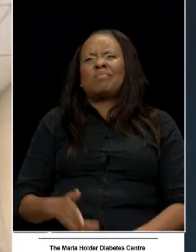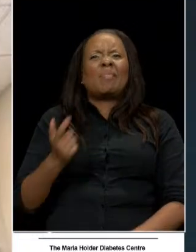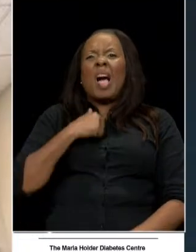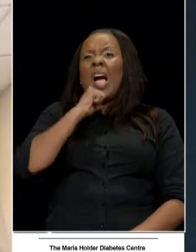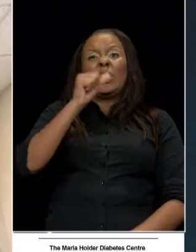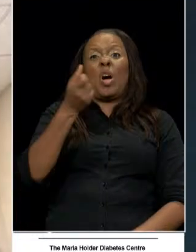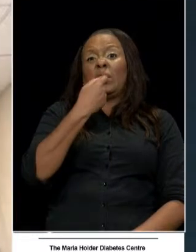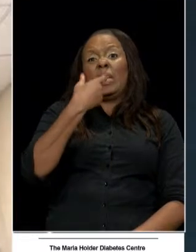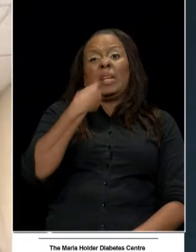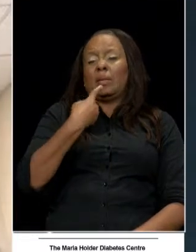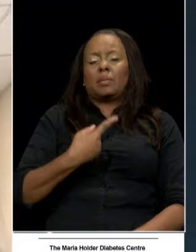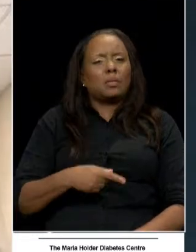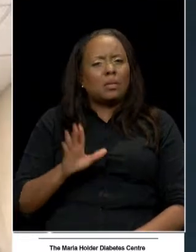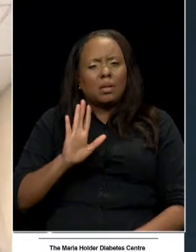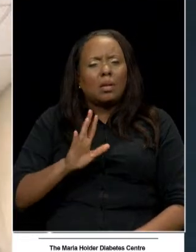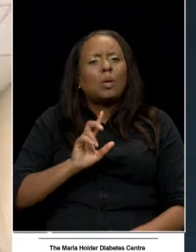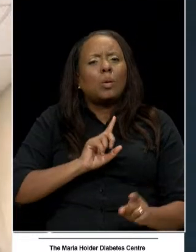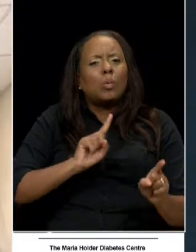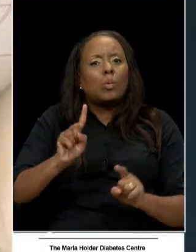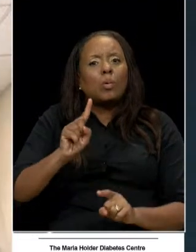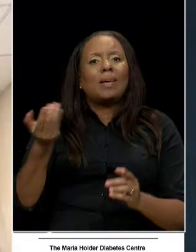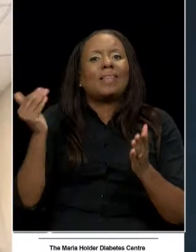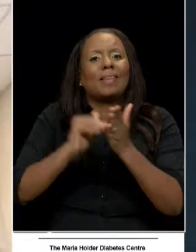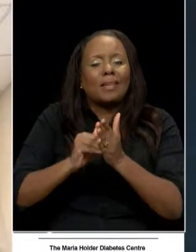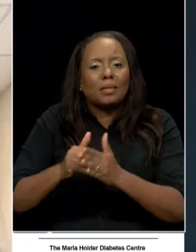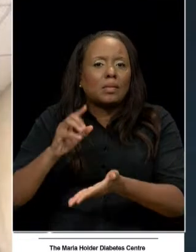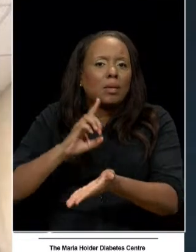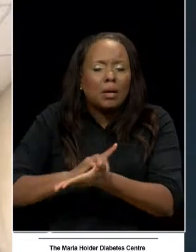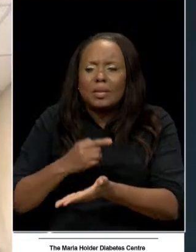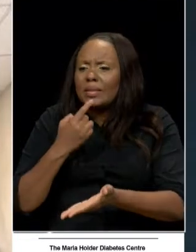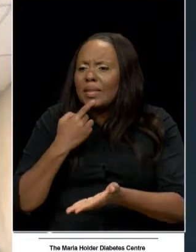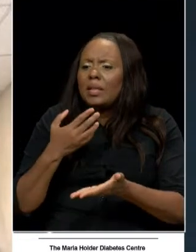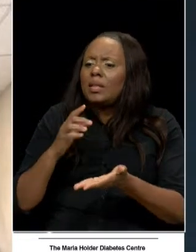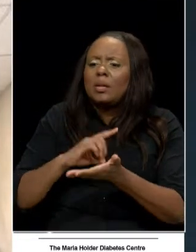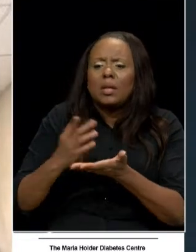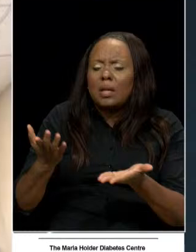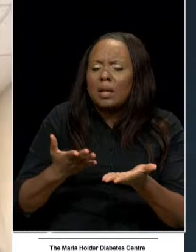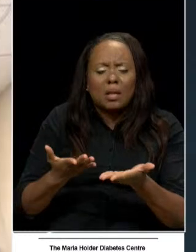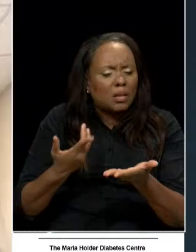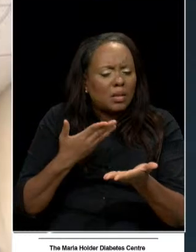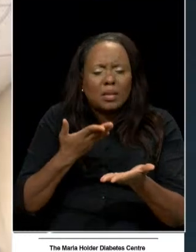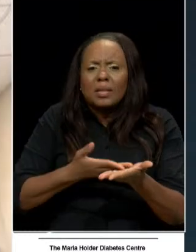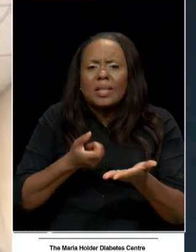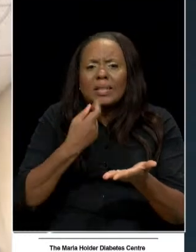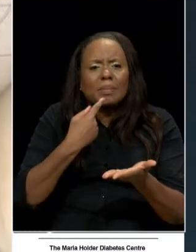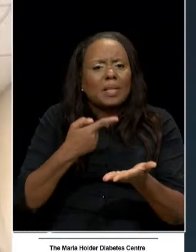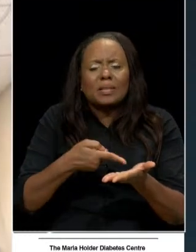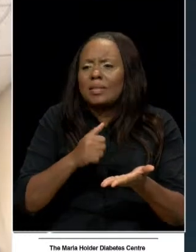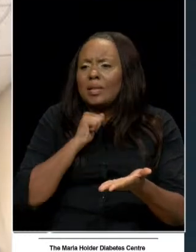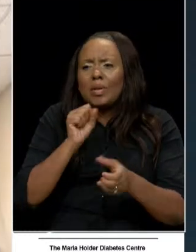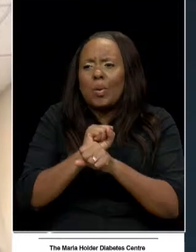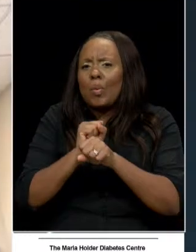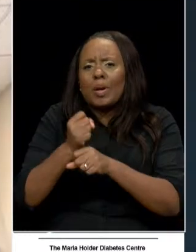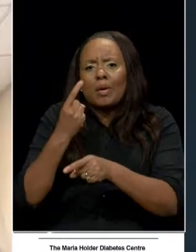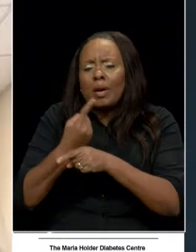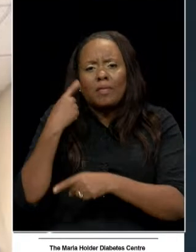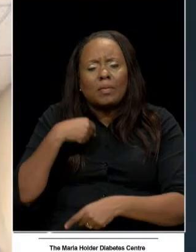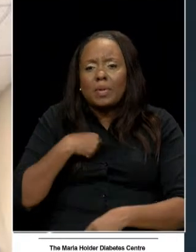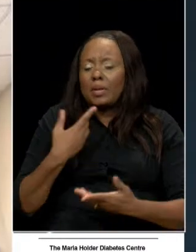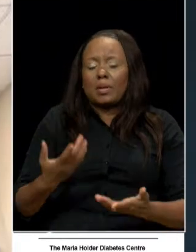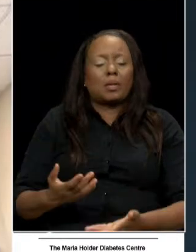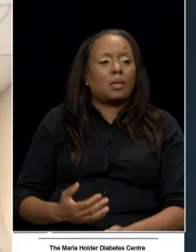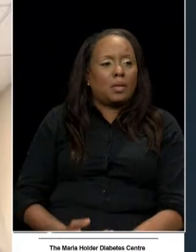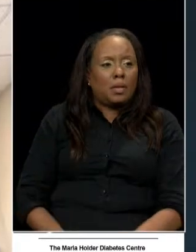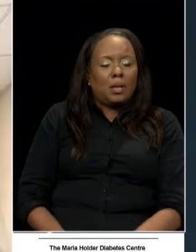patients need to understand that a lot, because it happens in all aspects of medicine here in Barbados in my return to the island 3 or 4 years